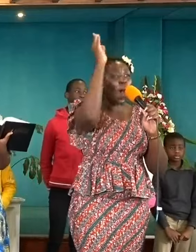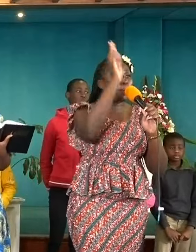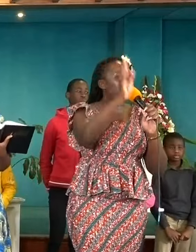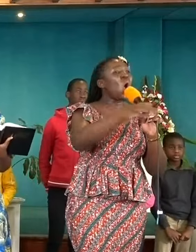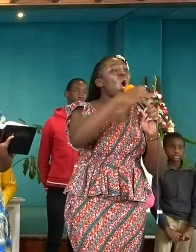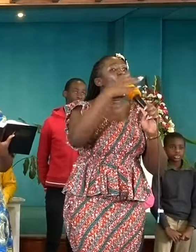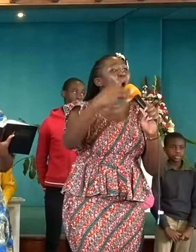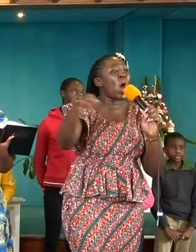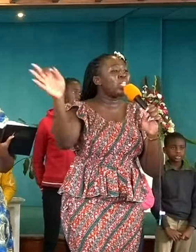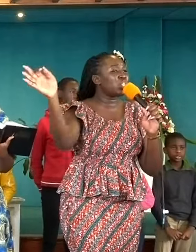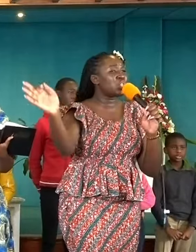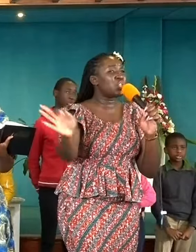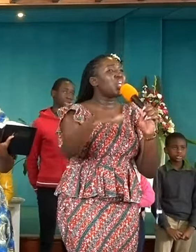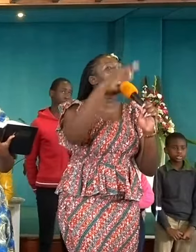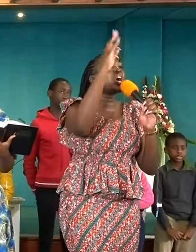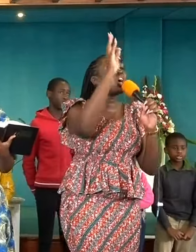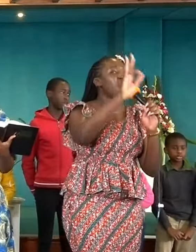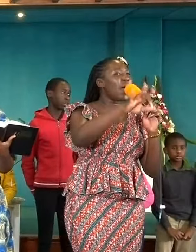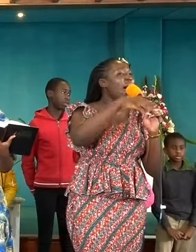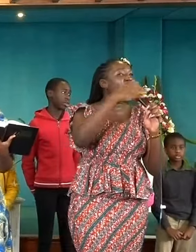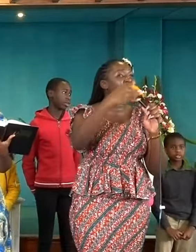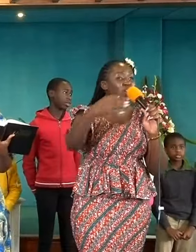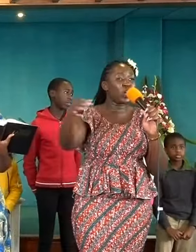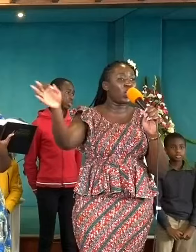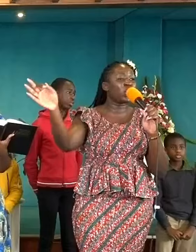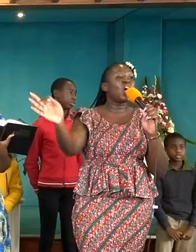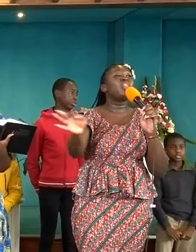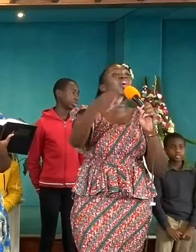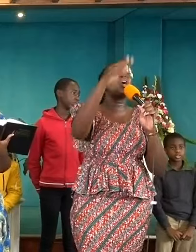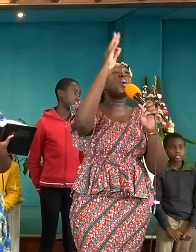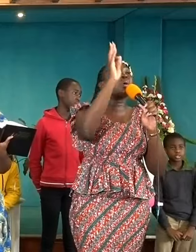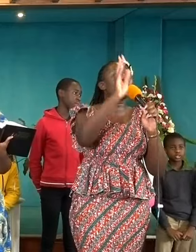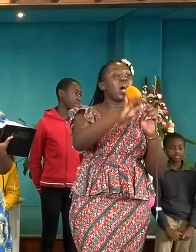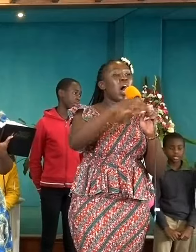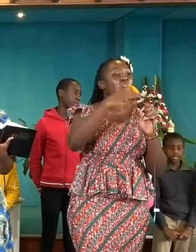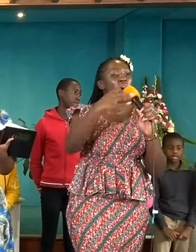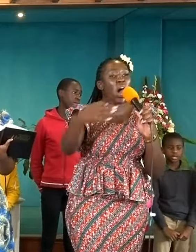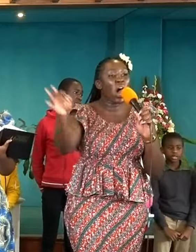untold, points to the refuge, the